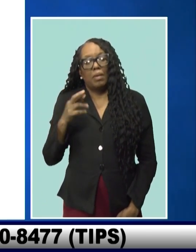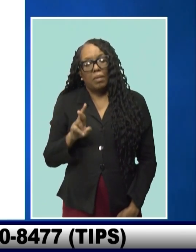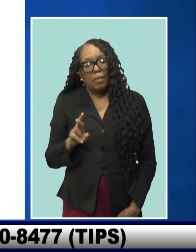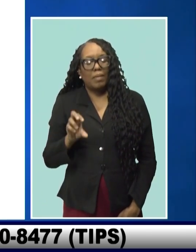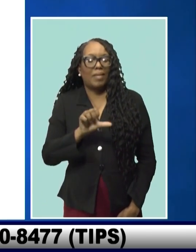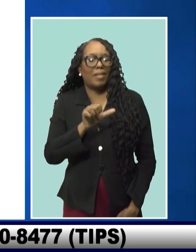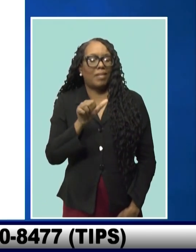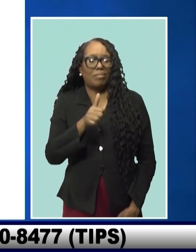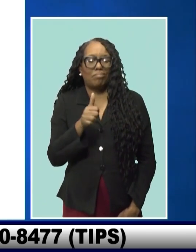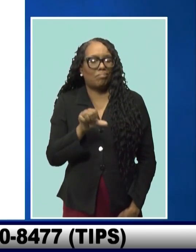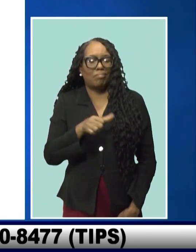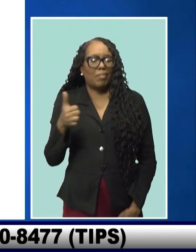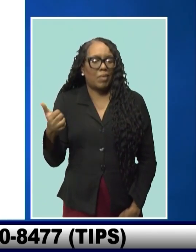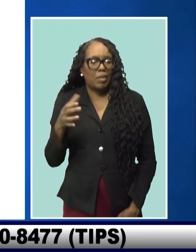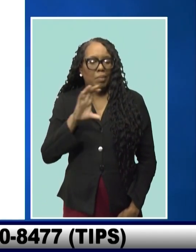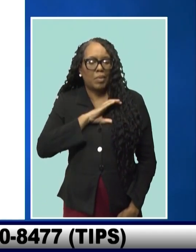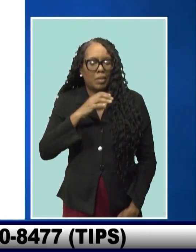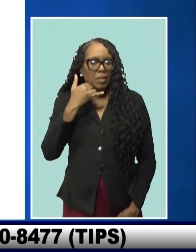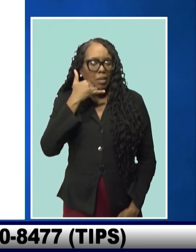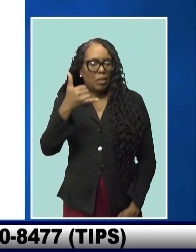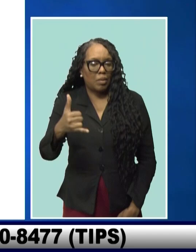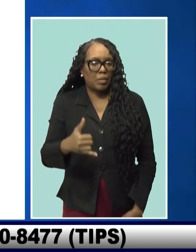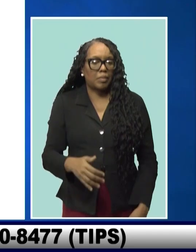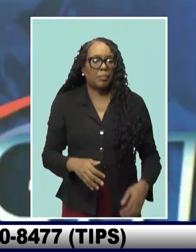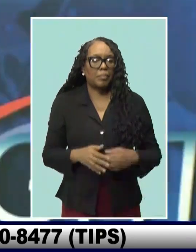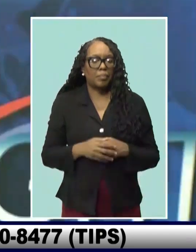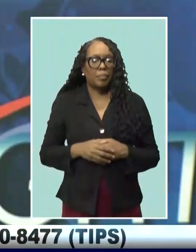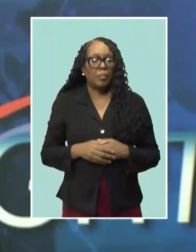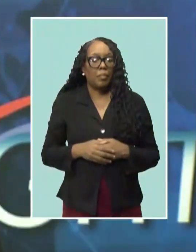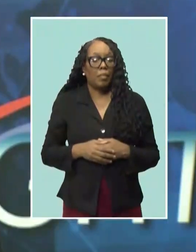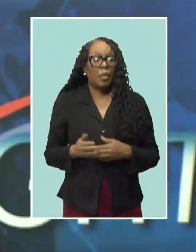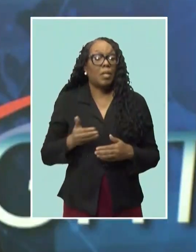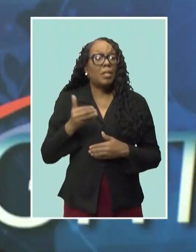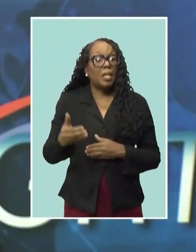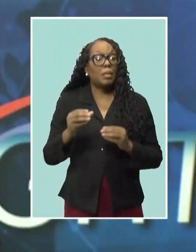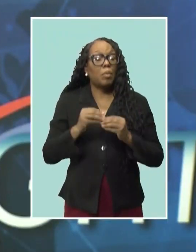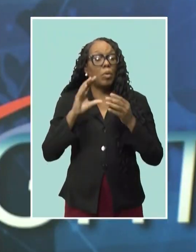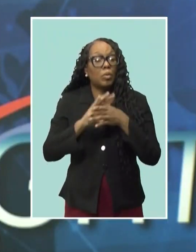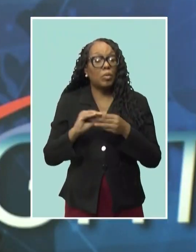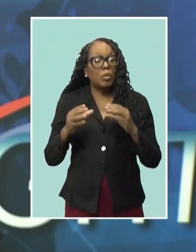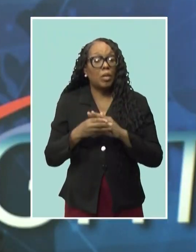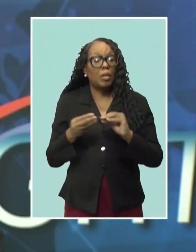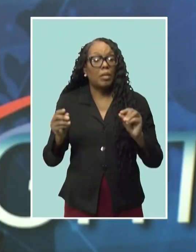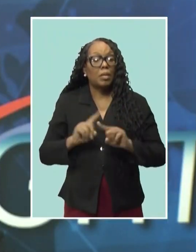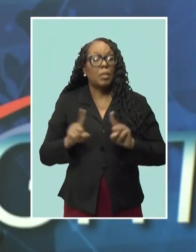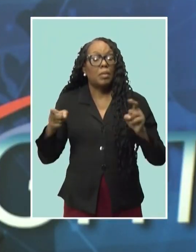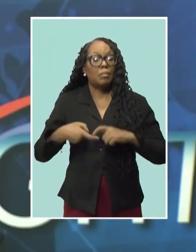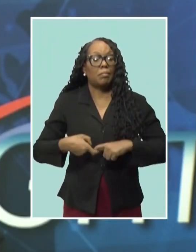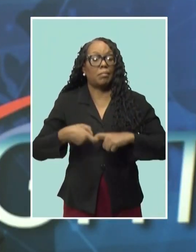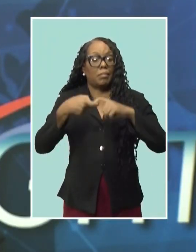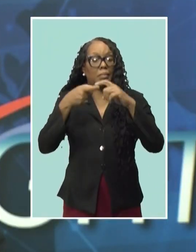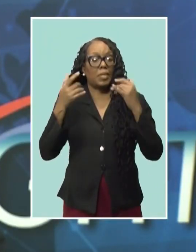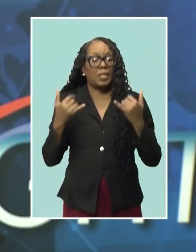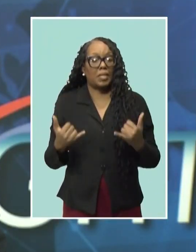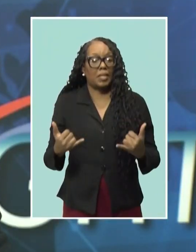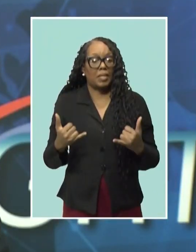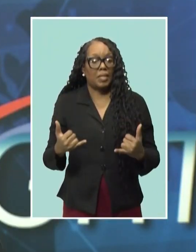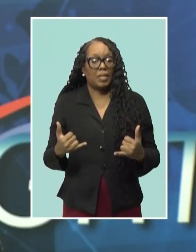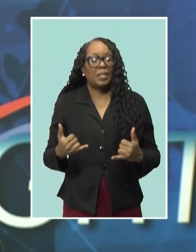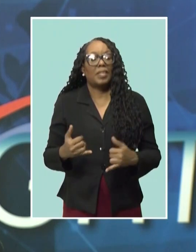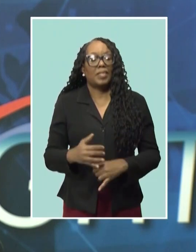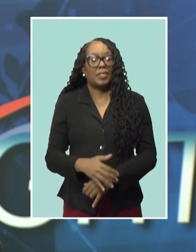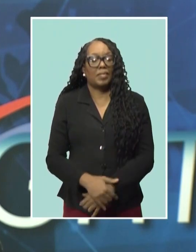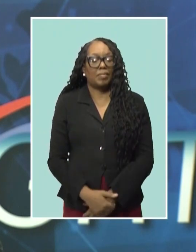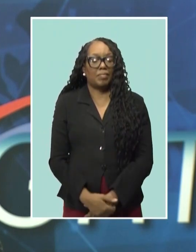1-800-8477, or the nearest police station. We'll take a break here, but coming up, efforts underway to ensure a robust cruise